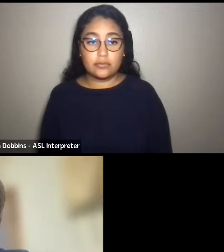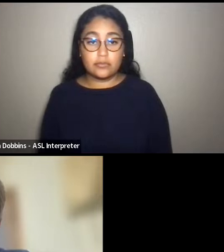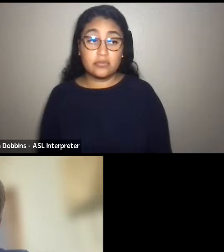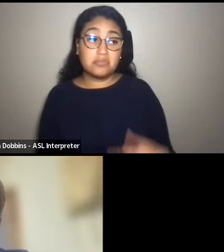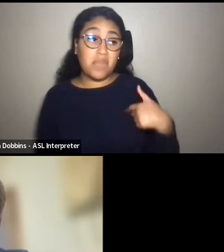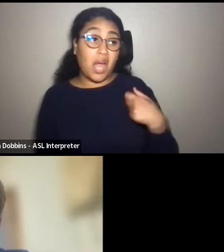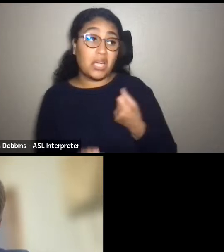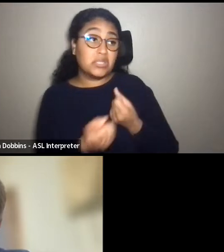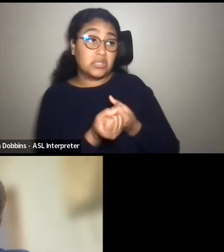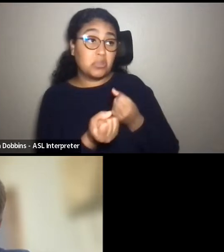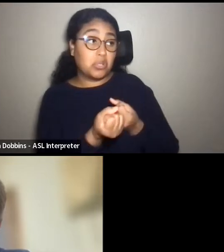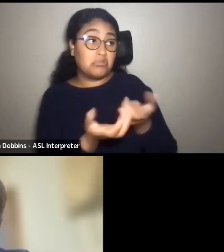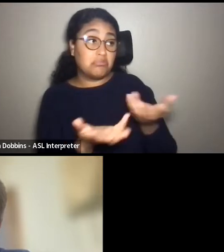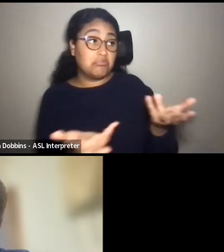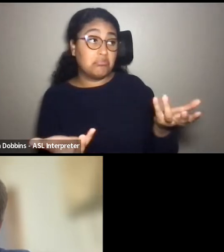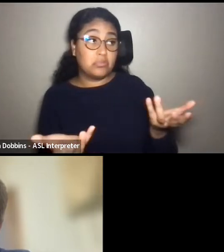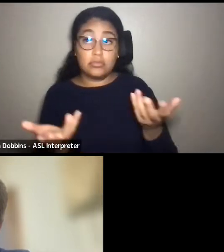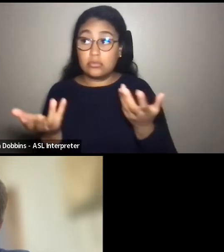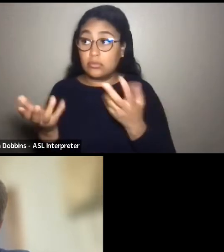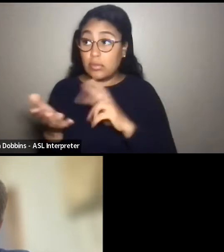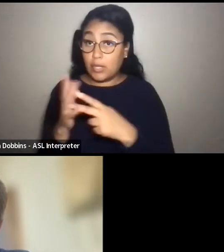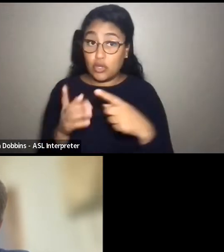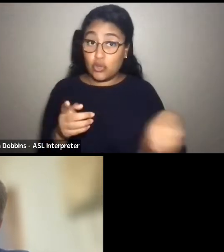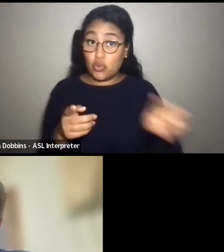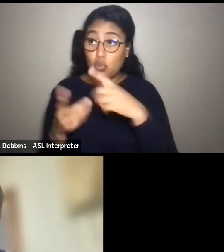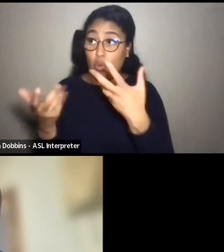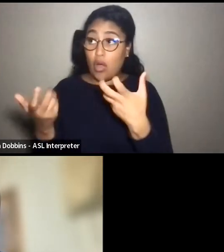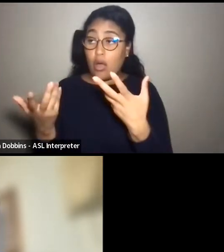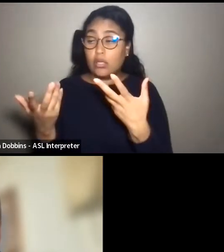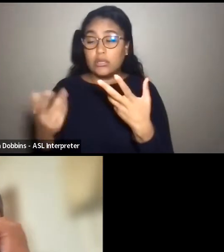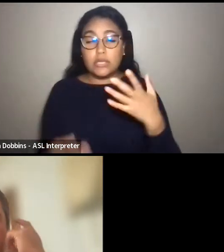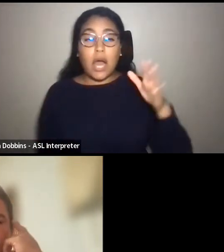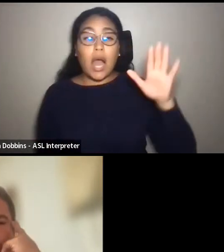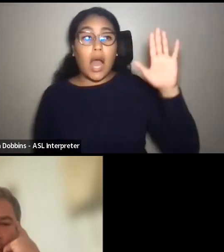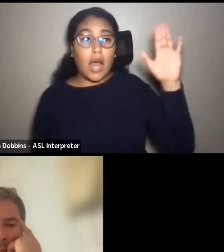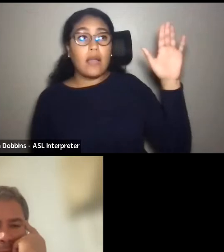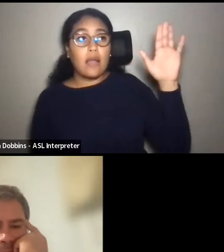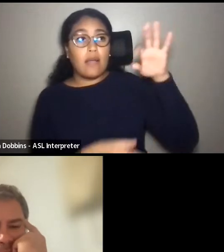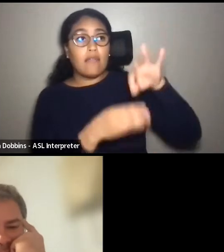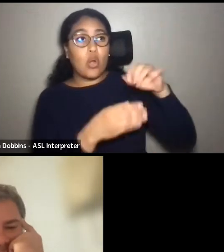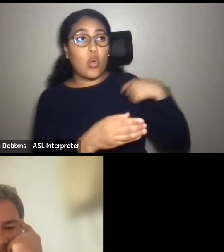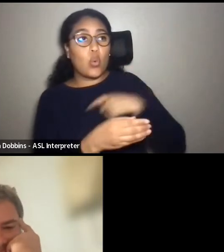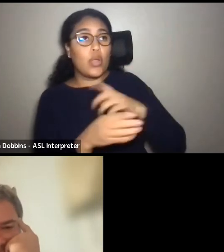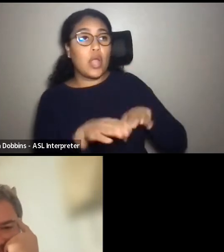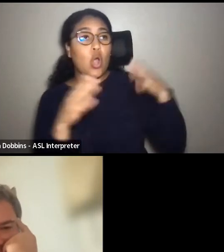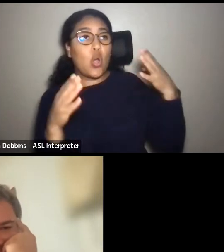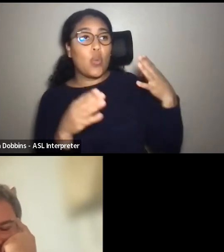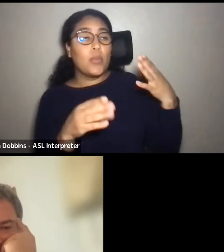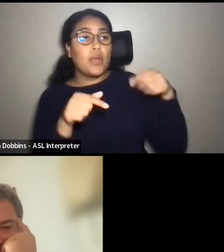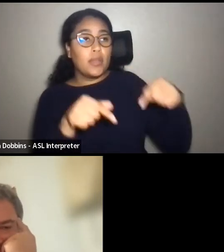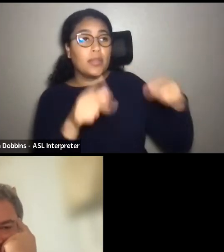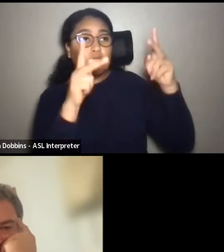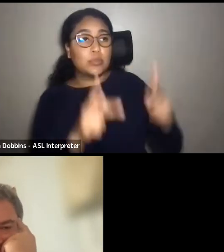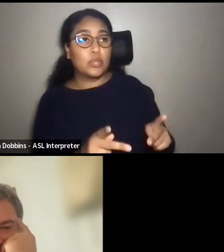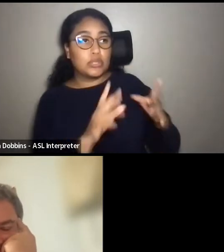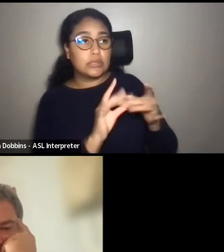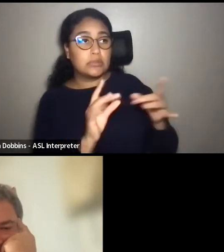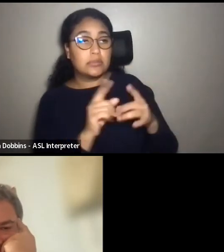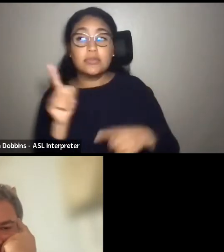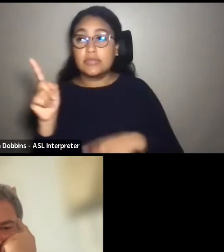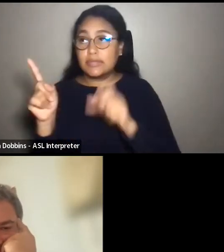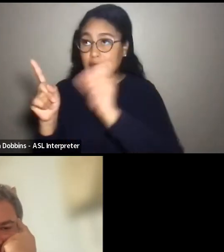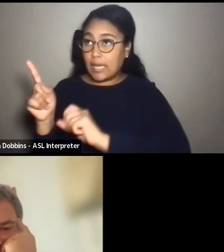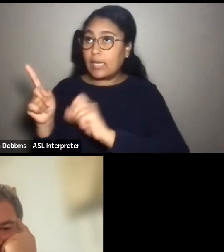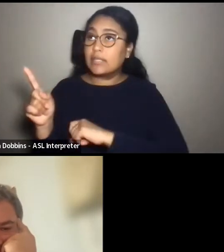that. Do you want to open up another? I move we reopen public comment for this person. I second that. So are we going to have